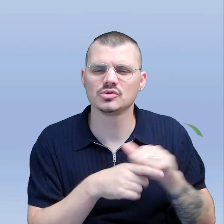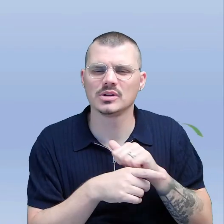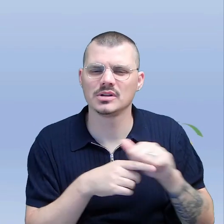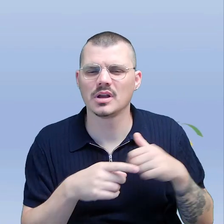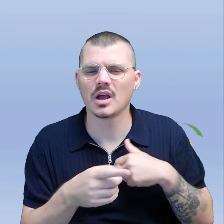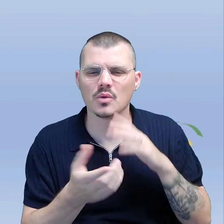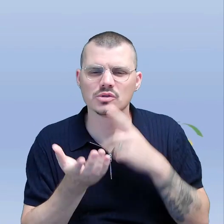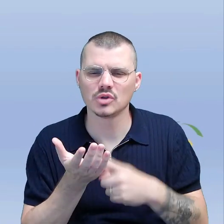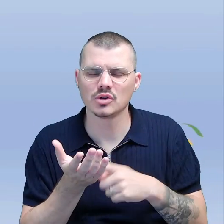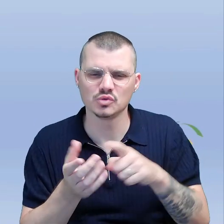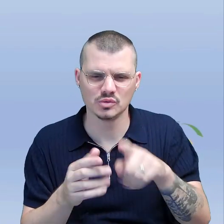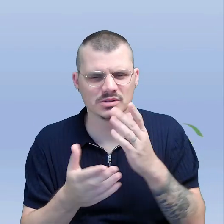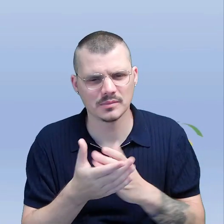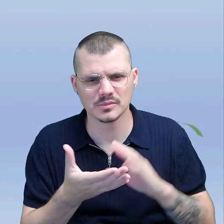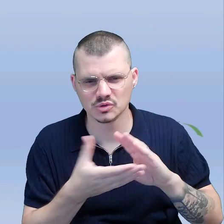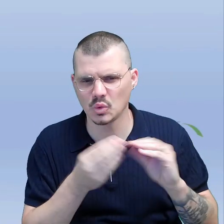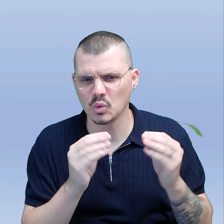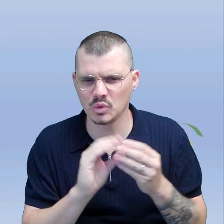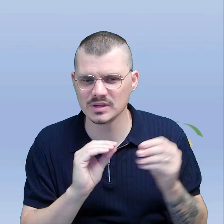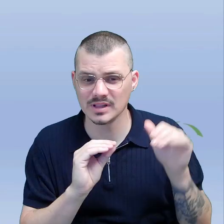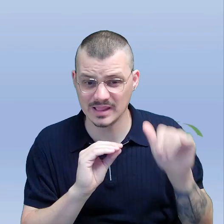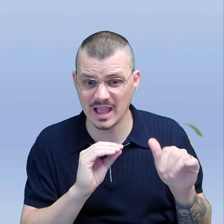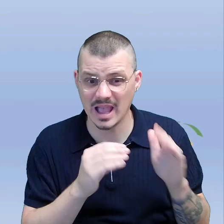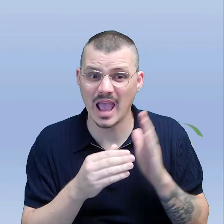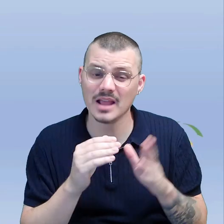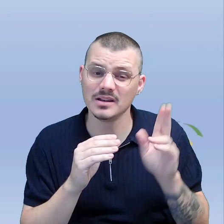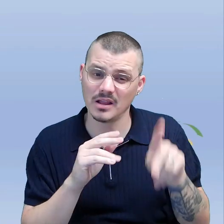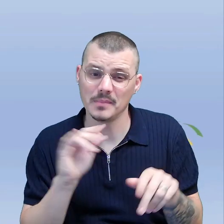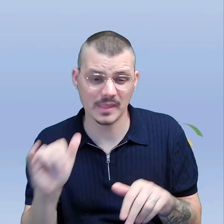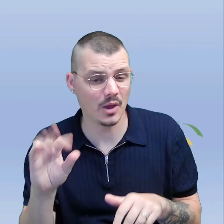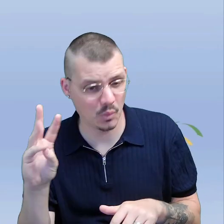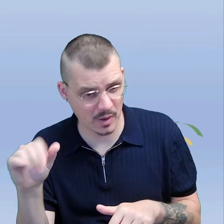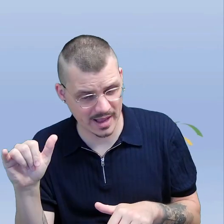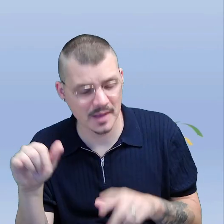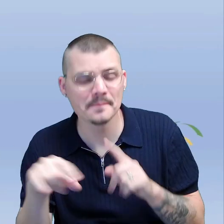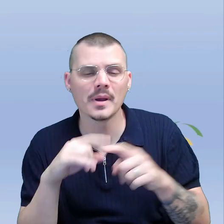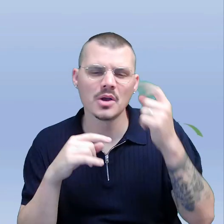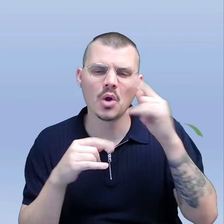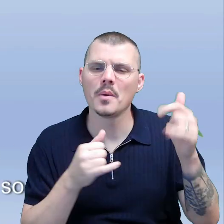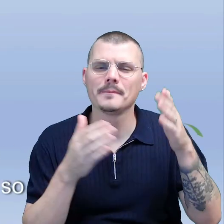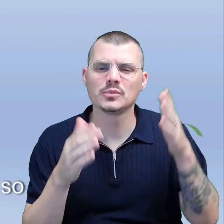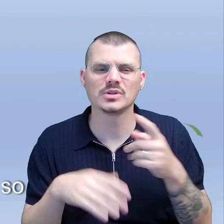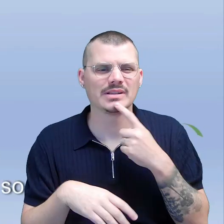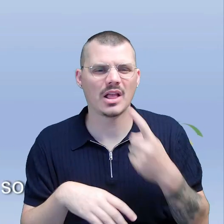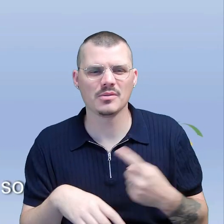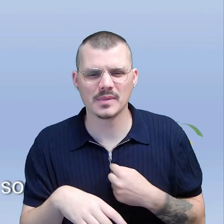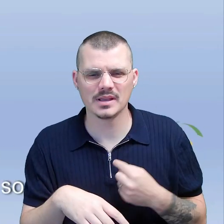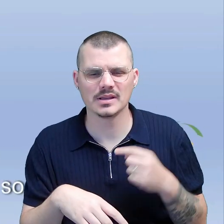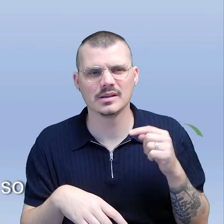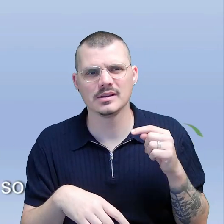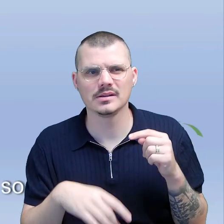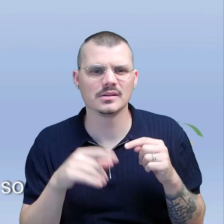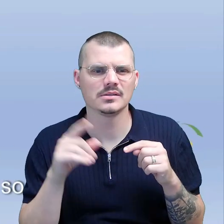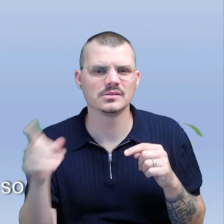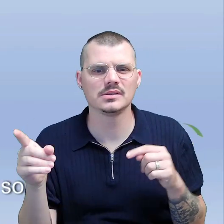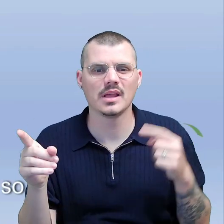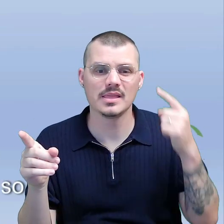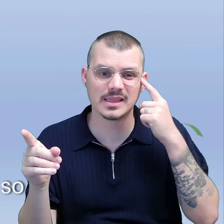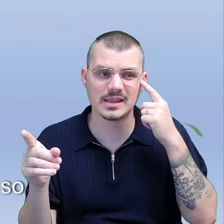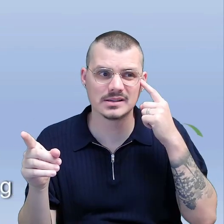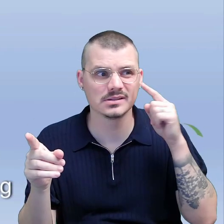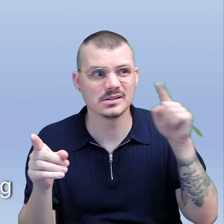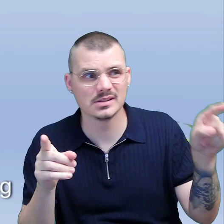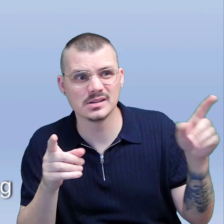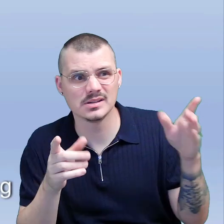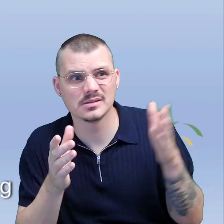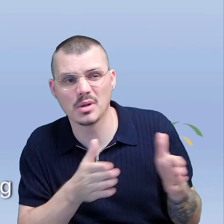other seminars, I'll talk to you about some stories that ended up that way. But when a person is telling me